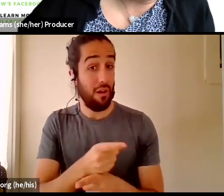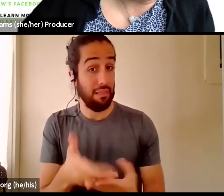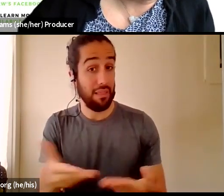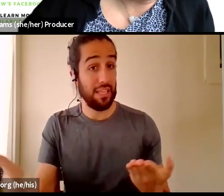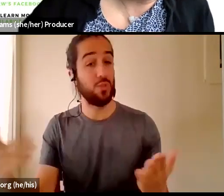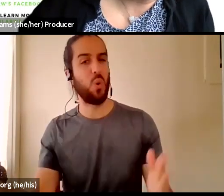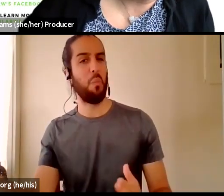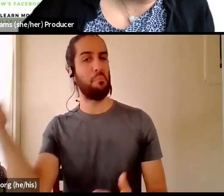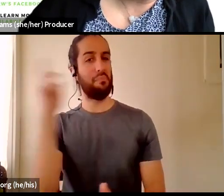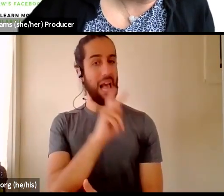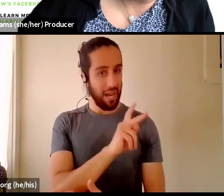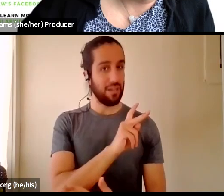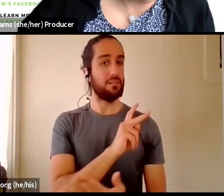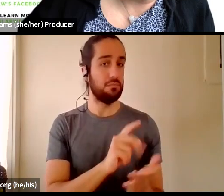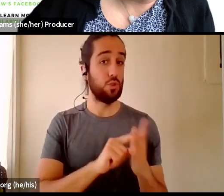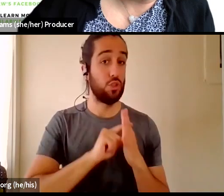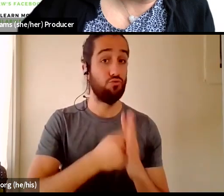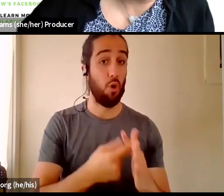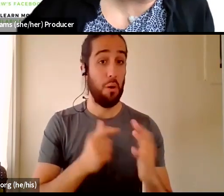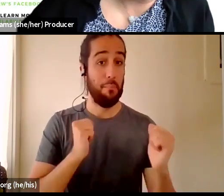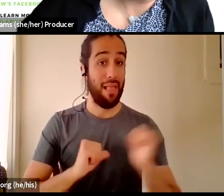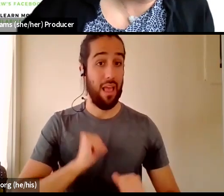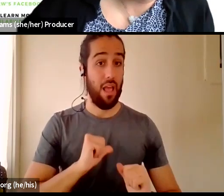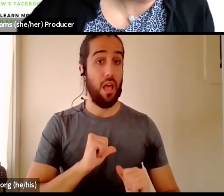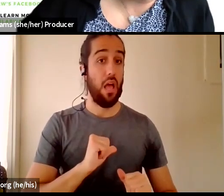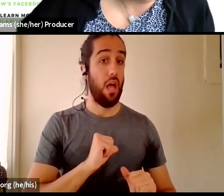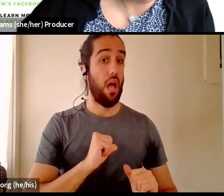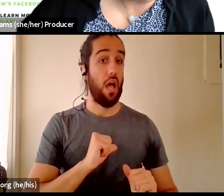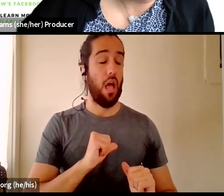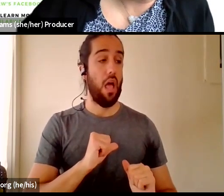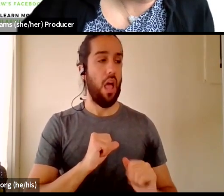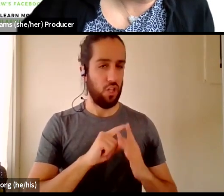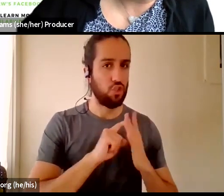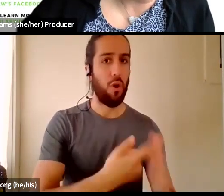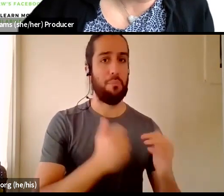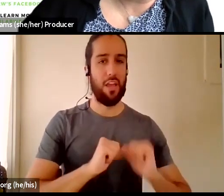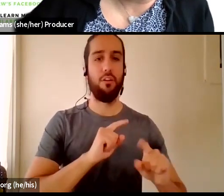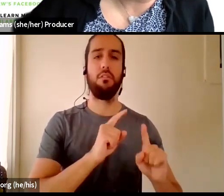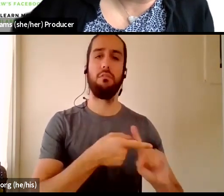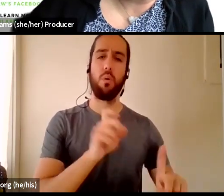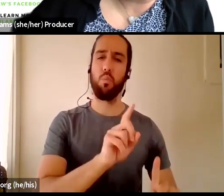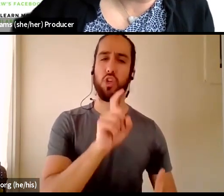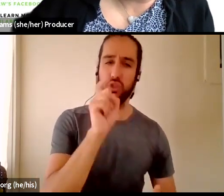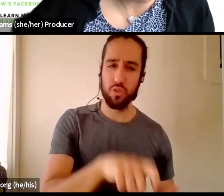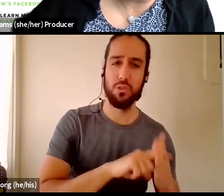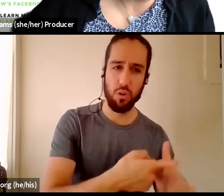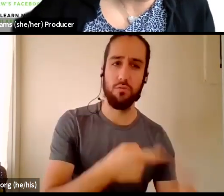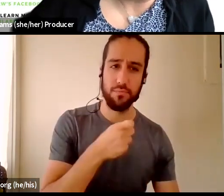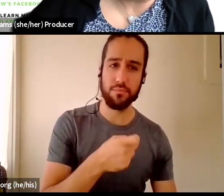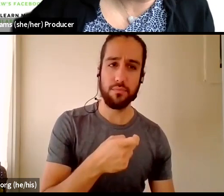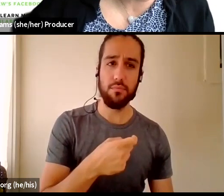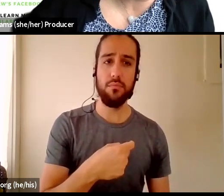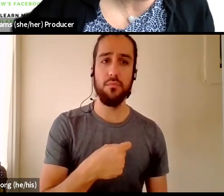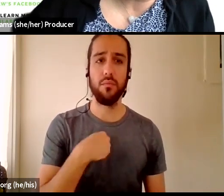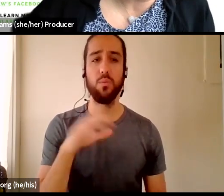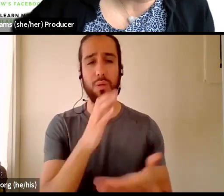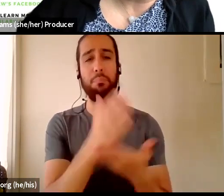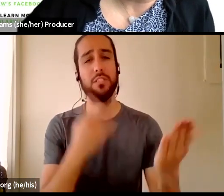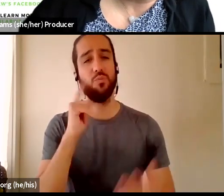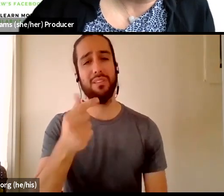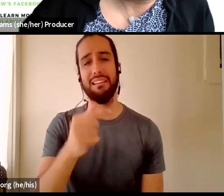and start a play from a place that it should be started from. So it's not a surprise to me. I'm doing a piece for the Geffen about